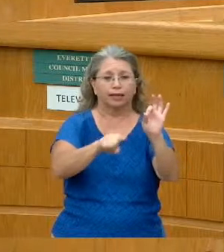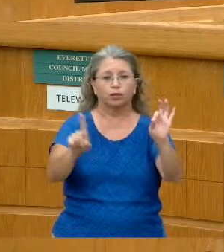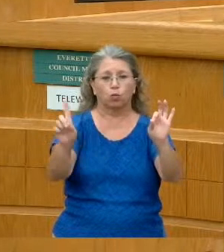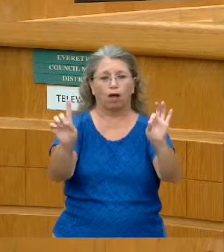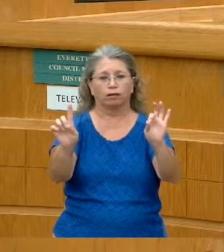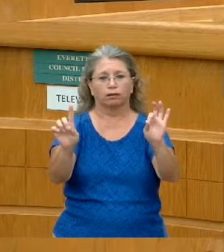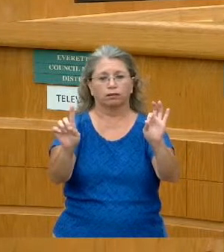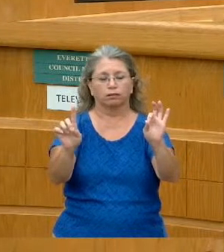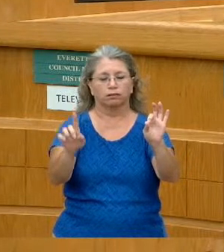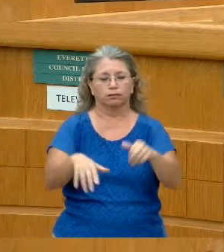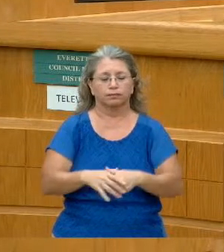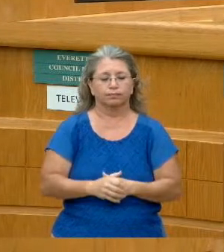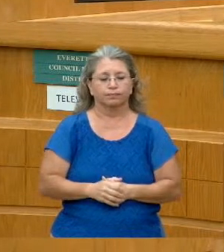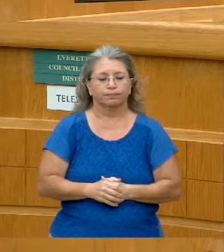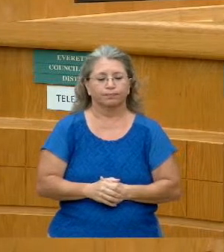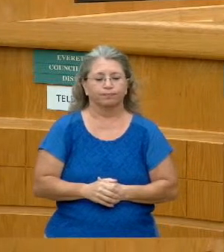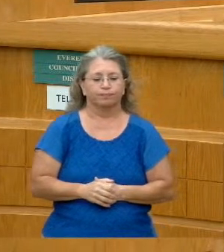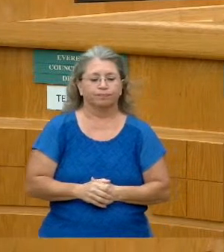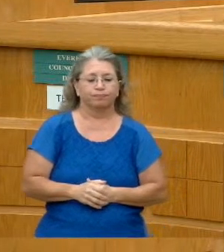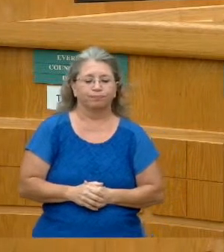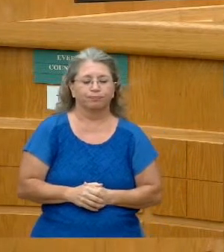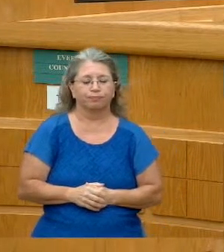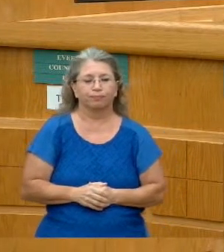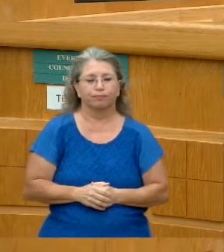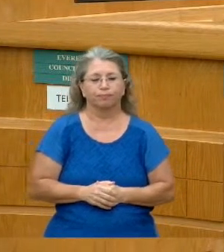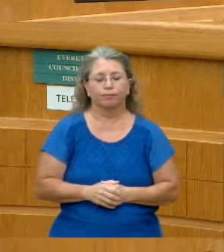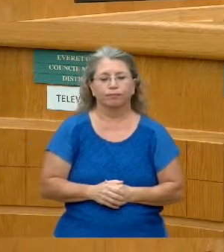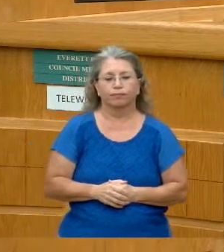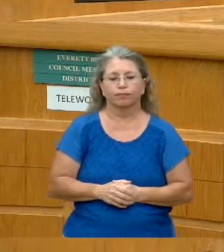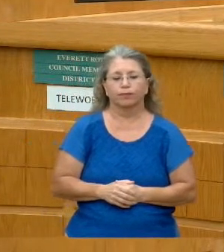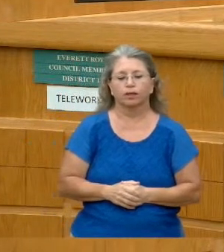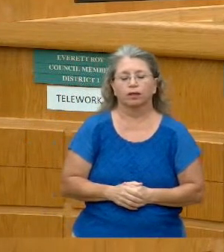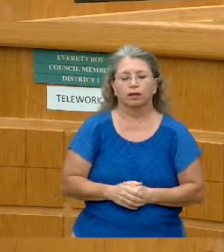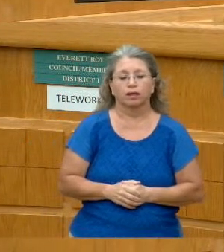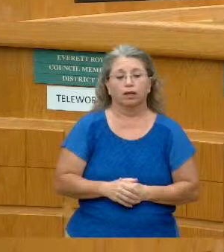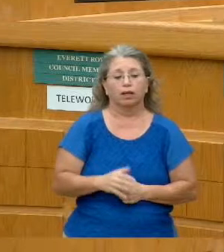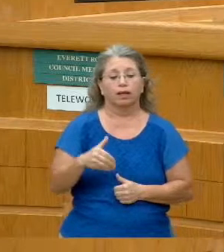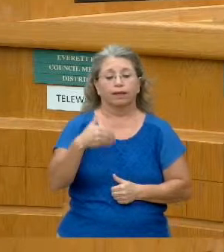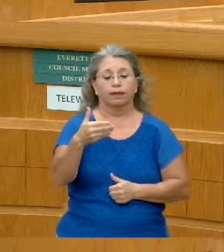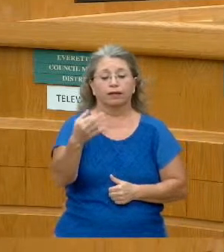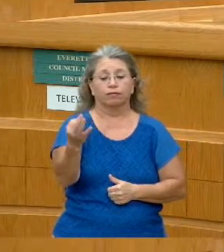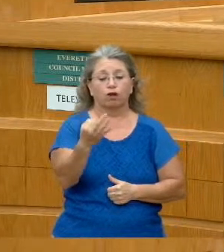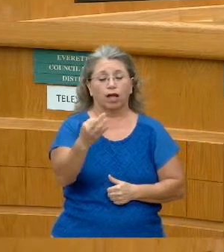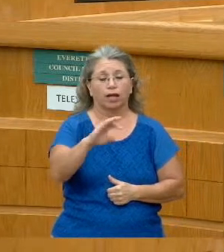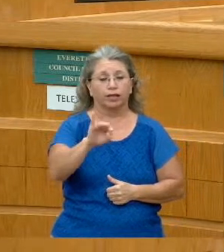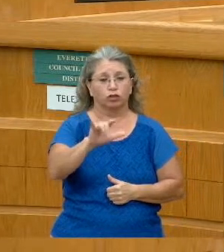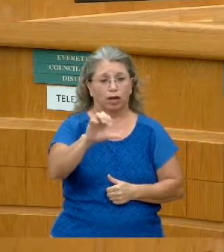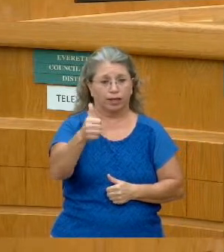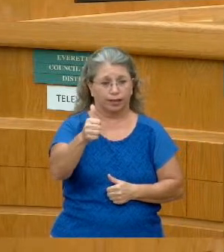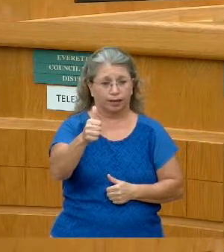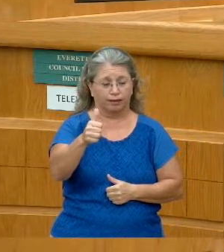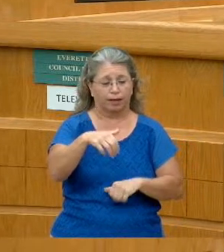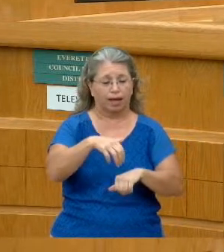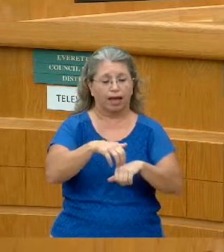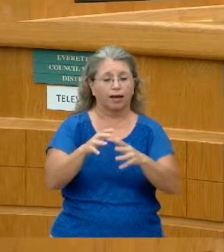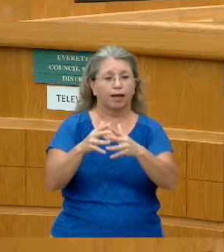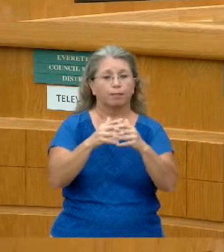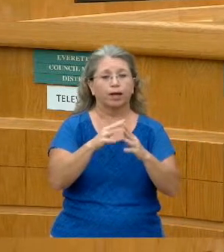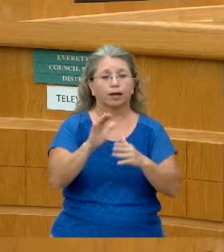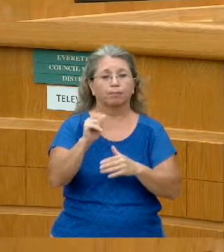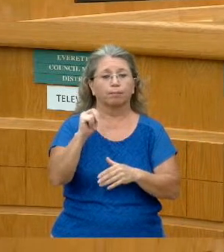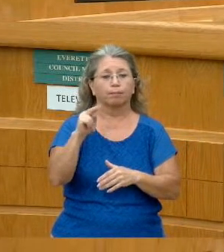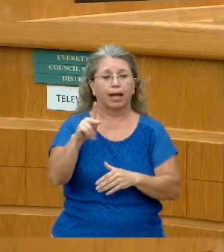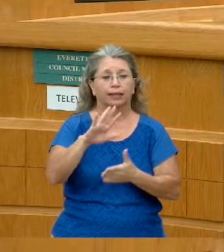1 p.m. And then on Friday, the 10th of July, here at the American Bank Center, there'll be